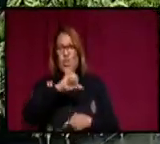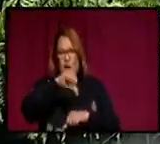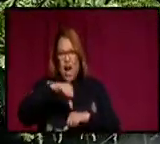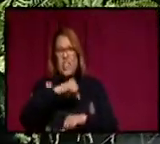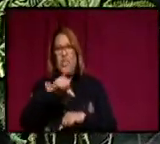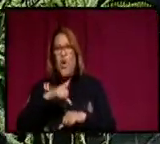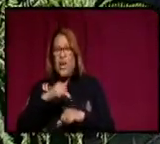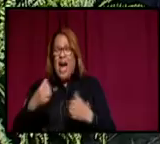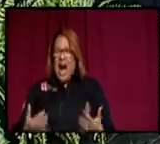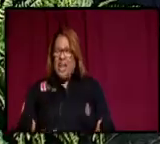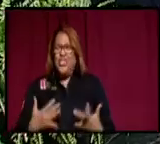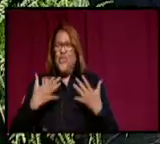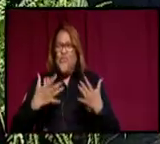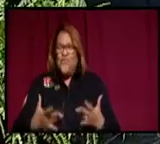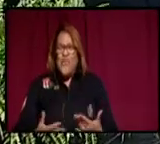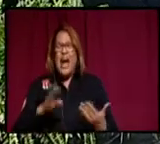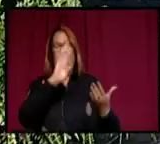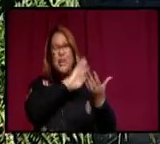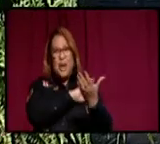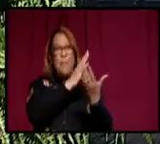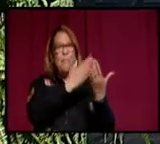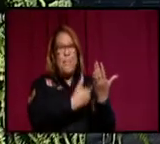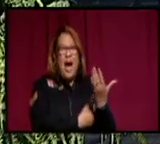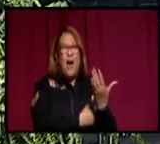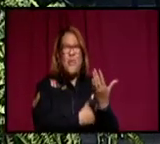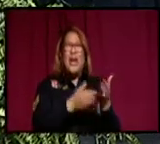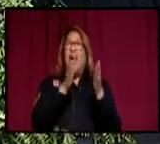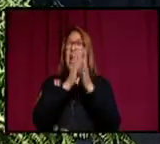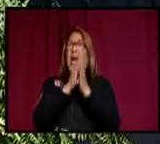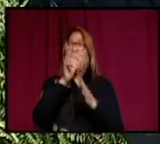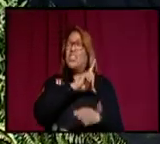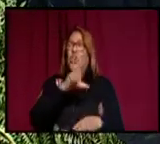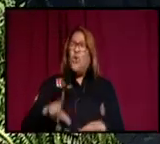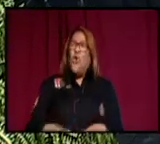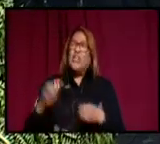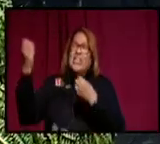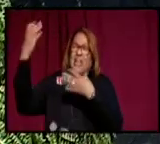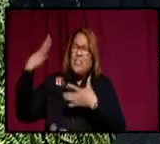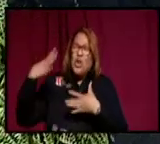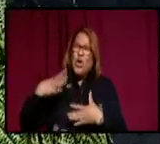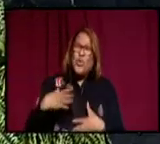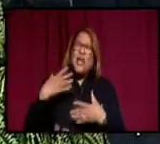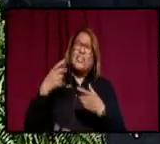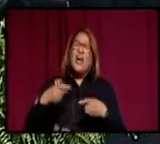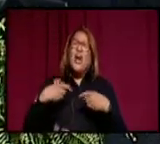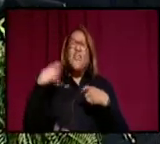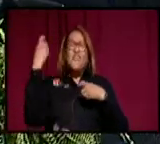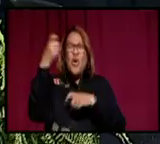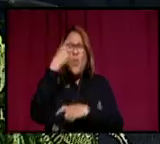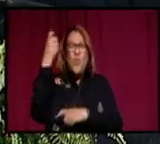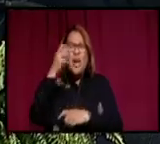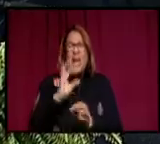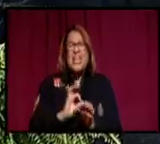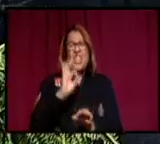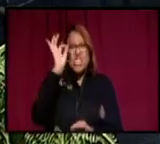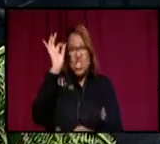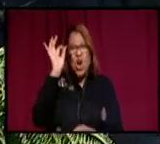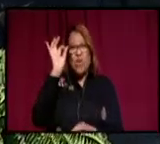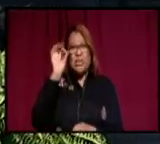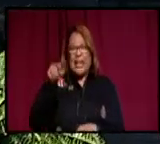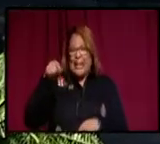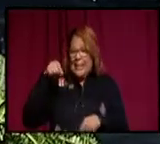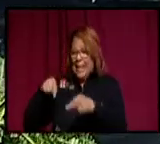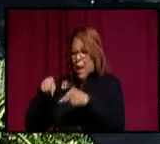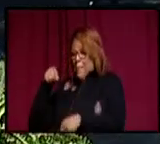a new fire, a new power. Give him, ask the Lord to give you a grace for soul winning, to win the sinner man and the